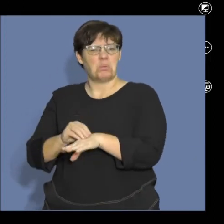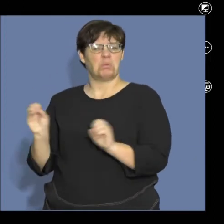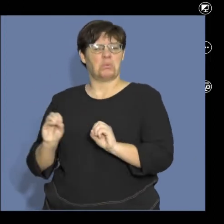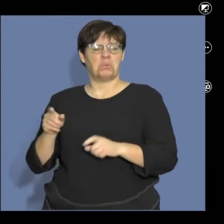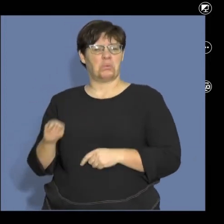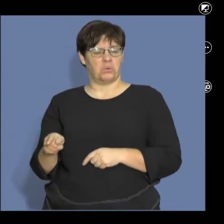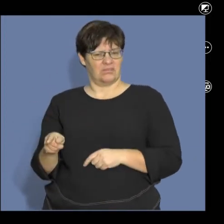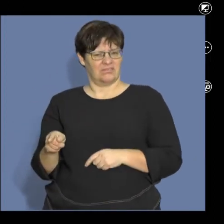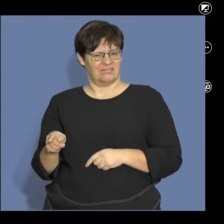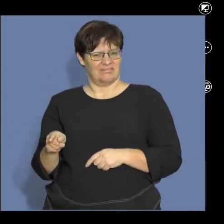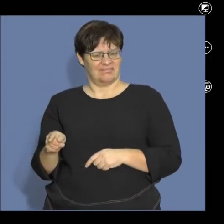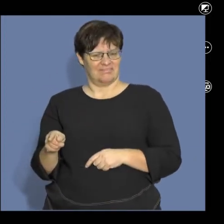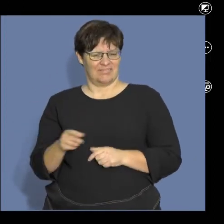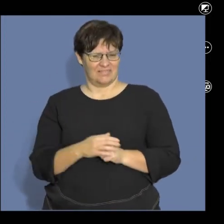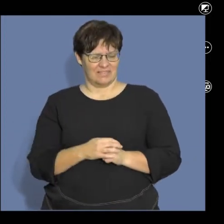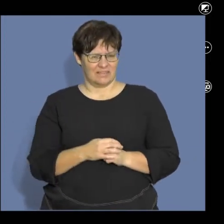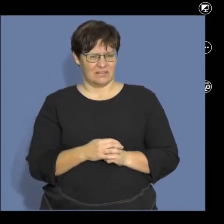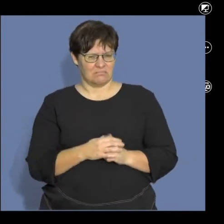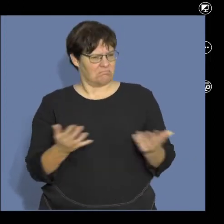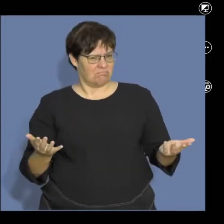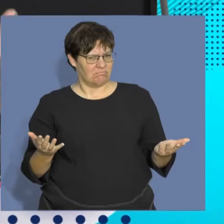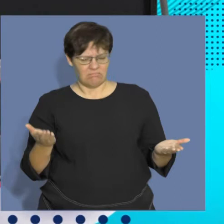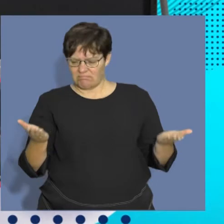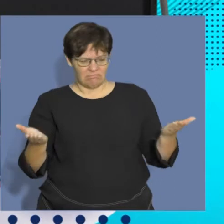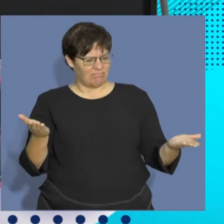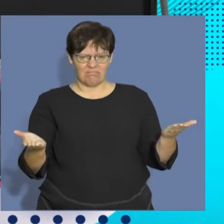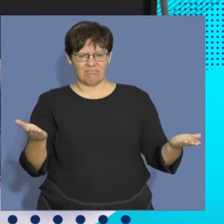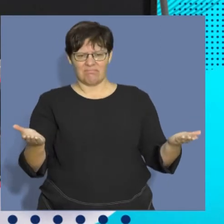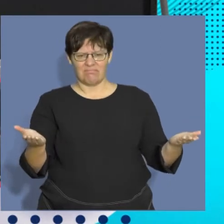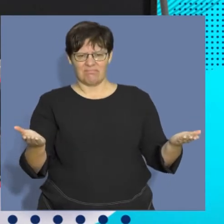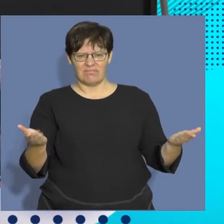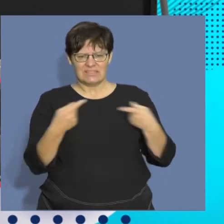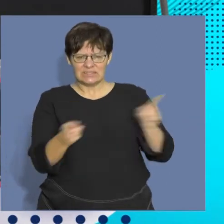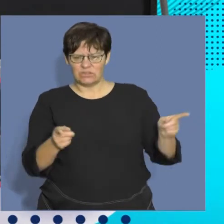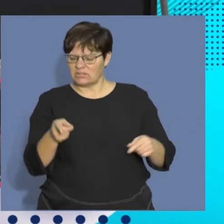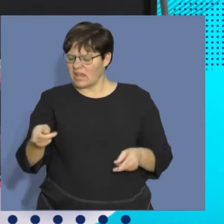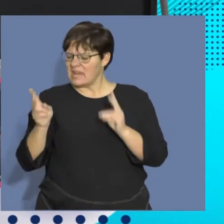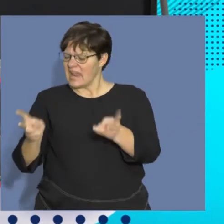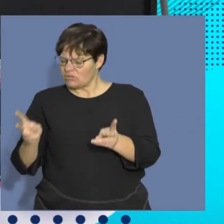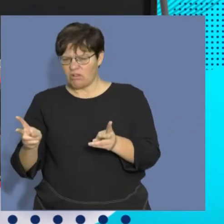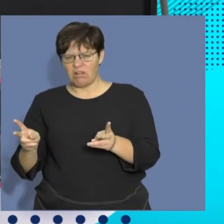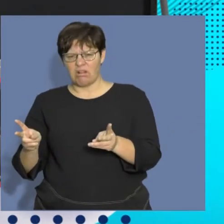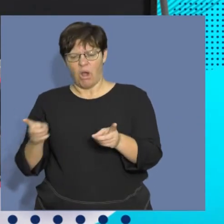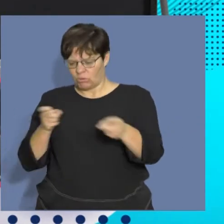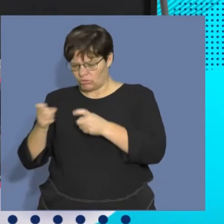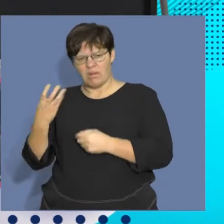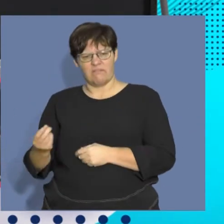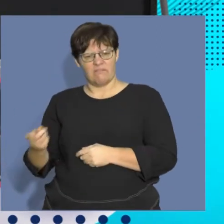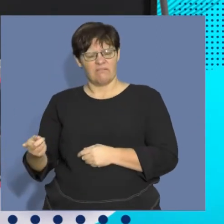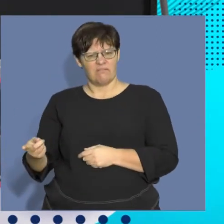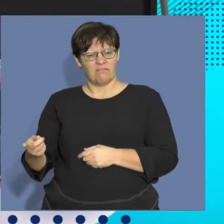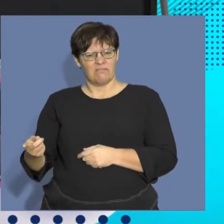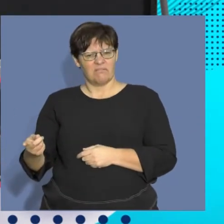with our natural populations? What's the deal with natural populations? How can